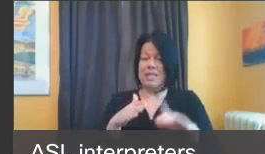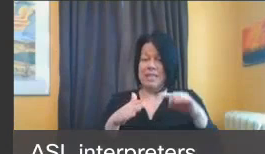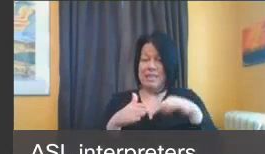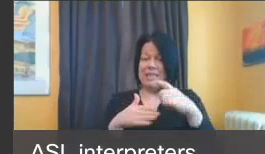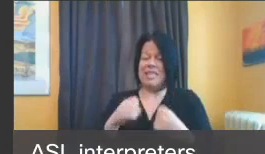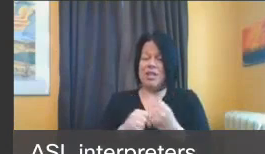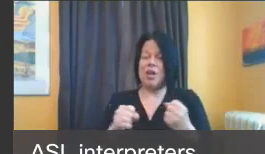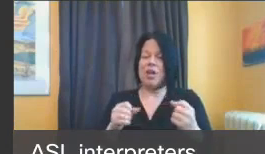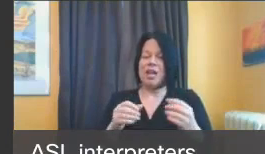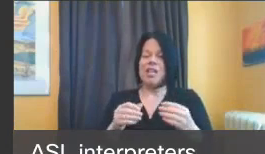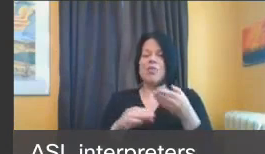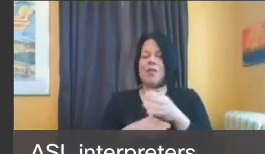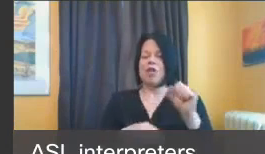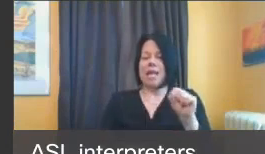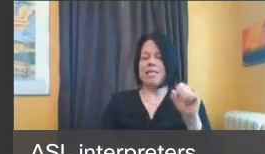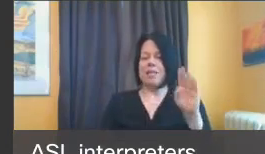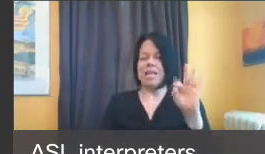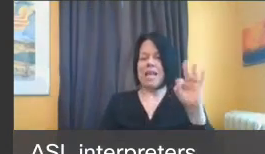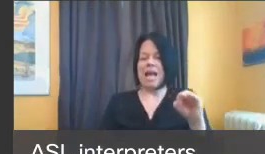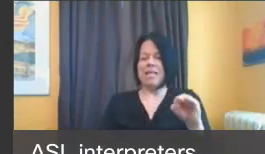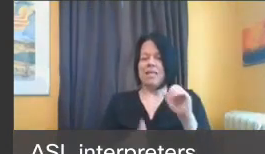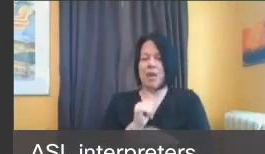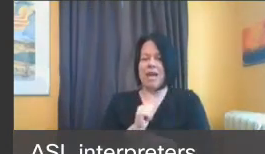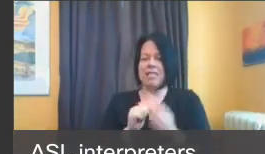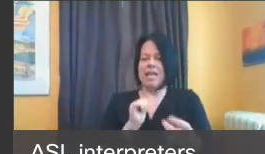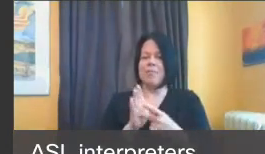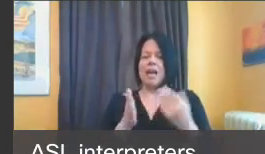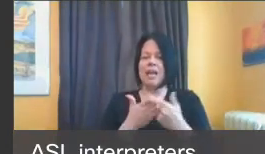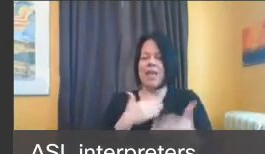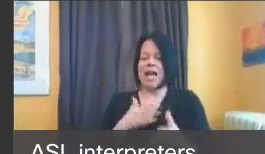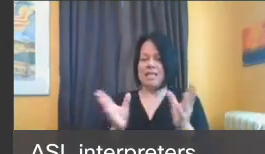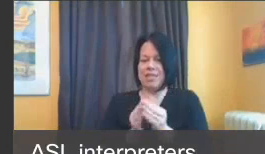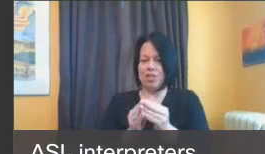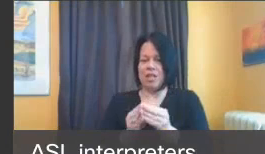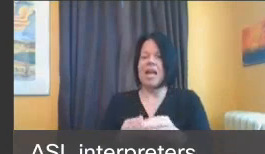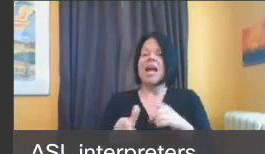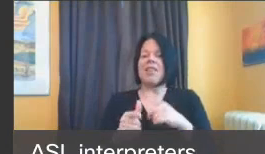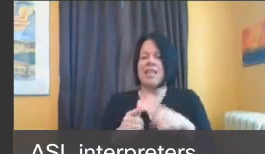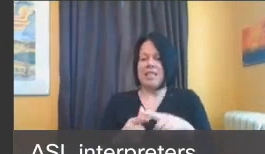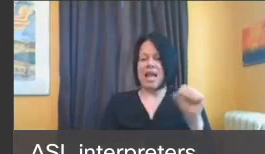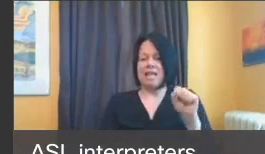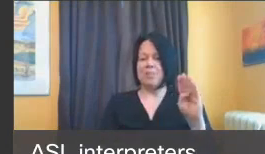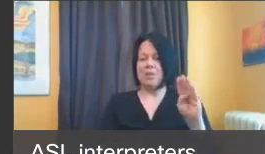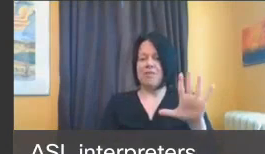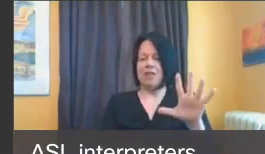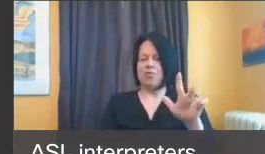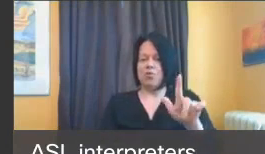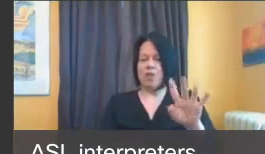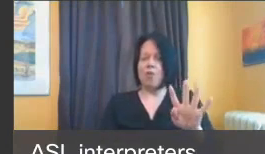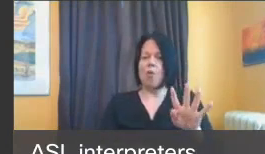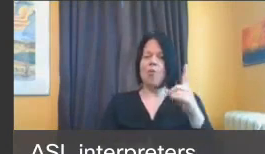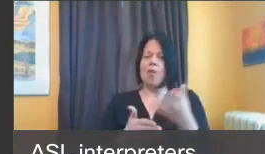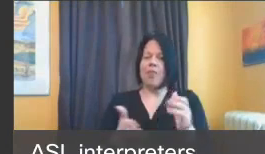law, so after SB 90 passed, they came back in the following session and they passed SB 524. One of the things that happens with